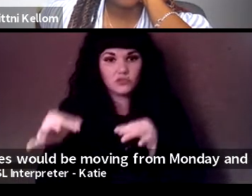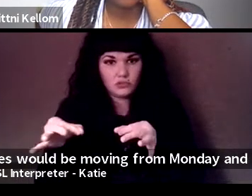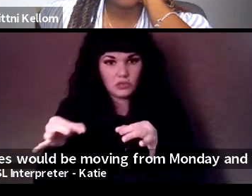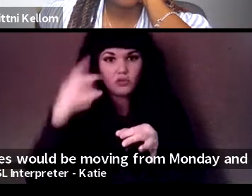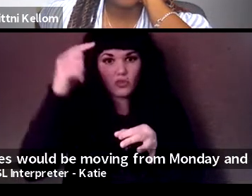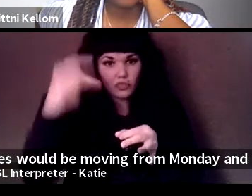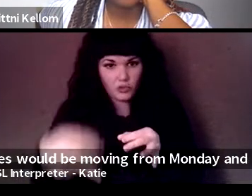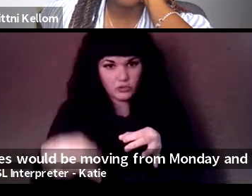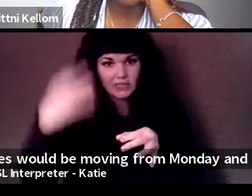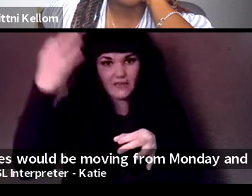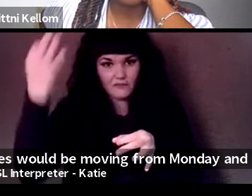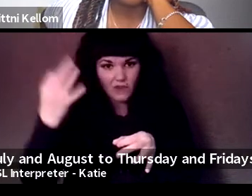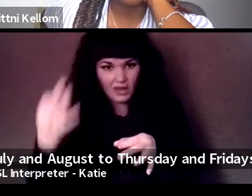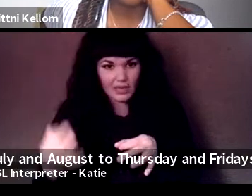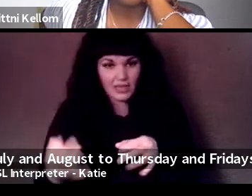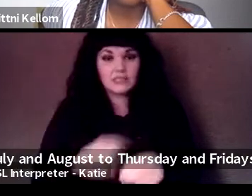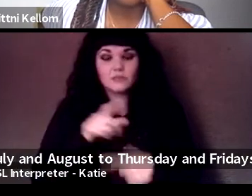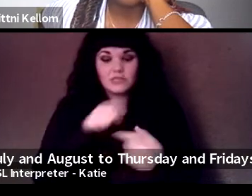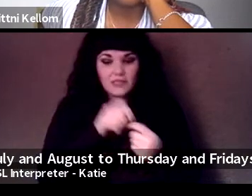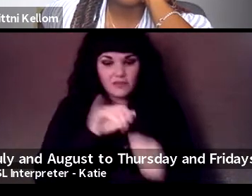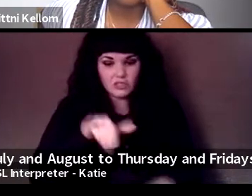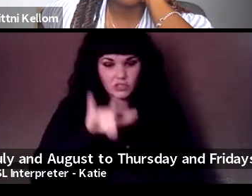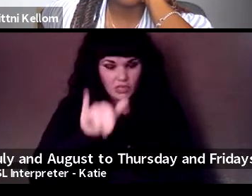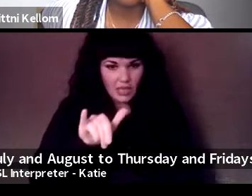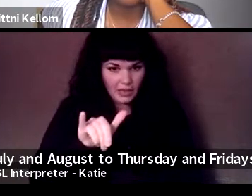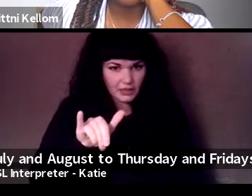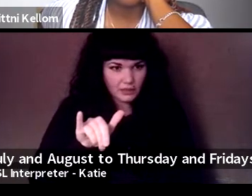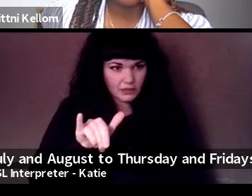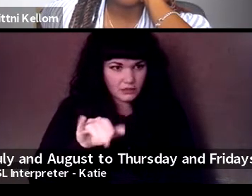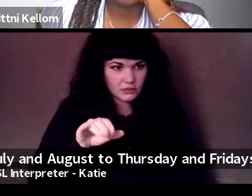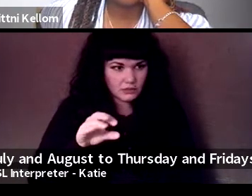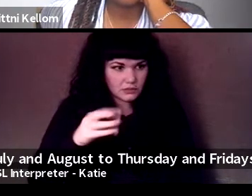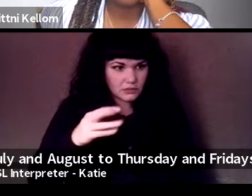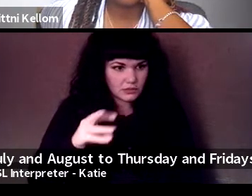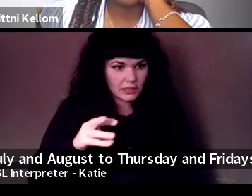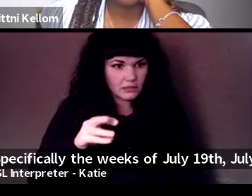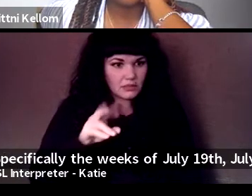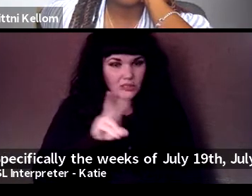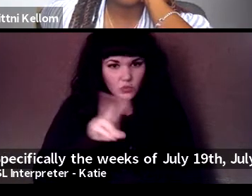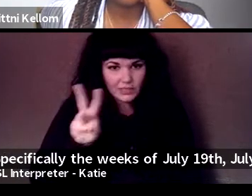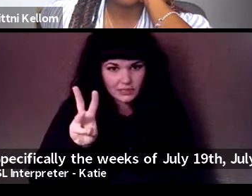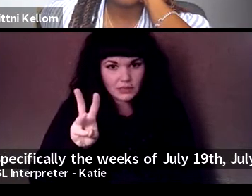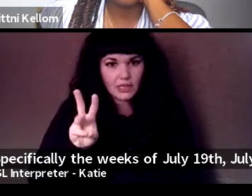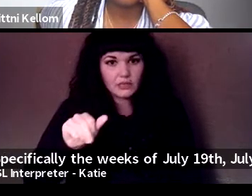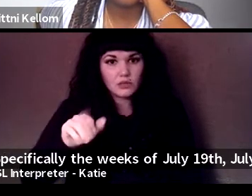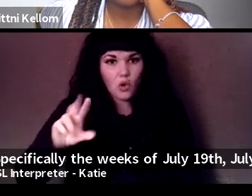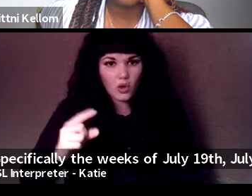19th, July 26th, weeks of August 2nd, 9th, and 16th